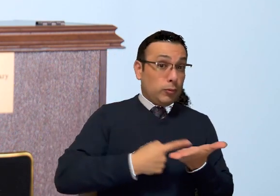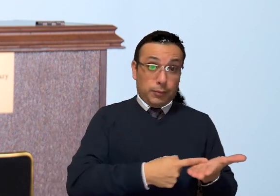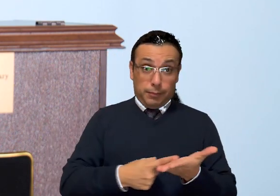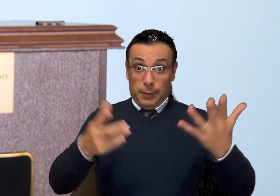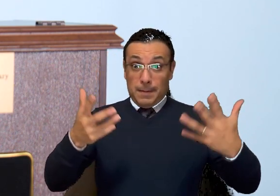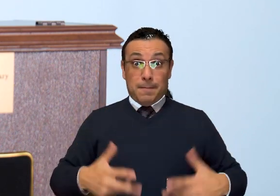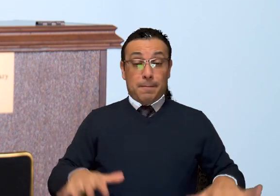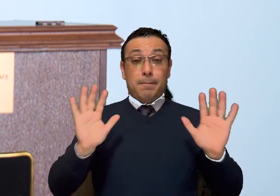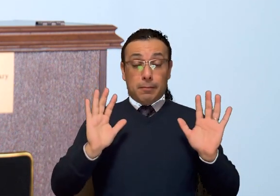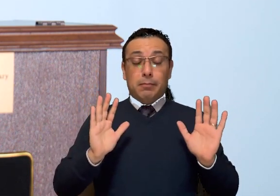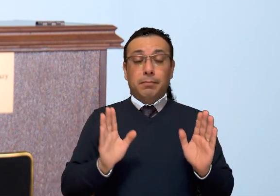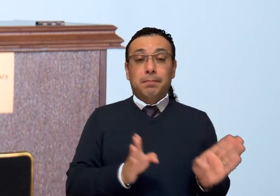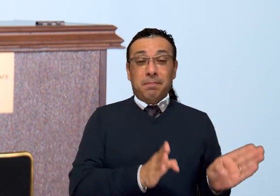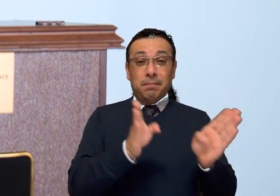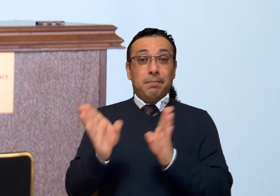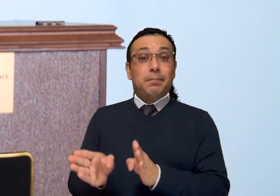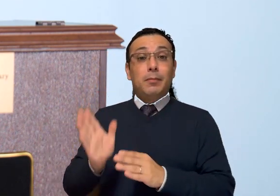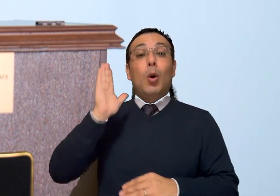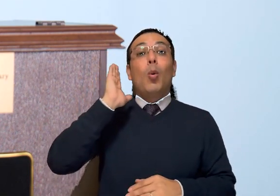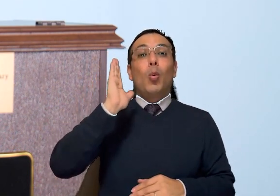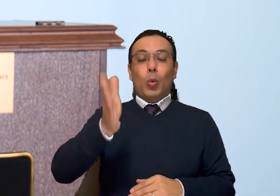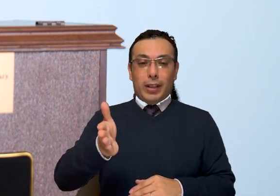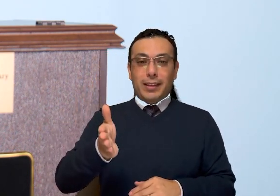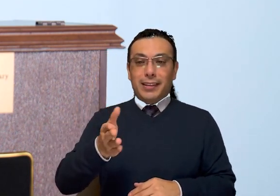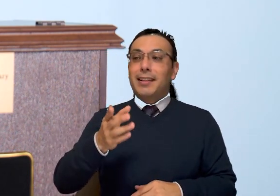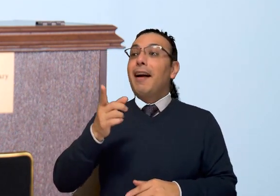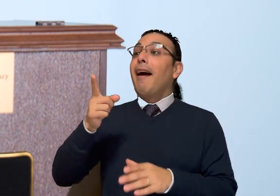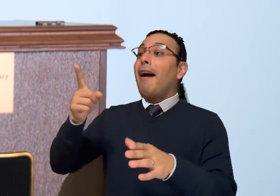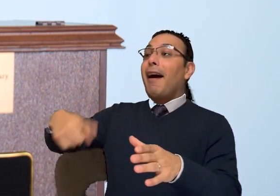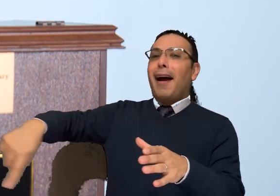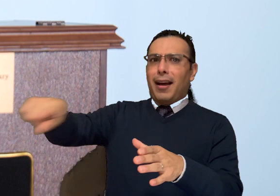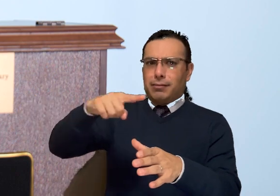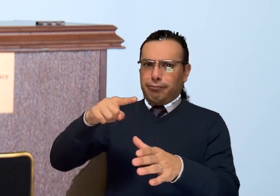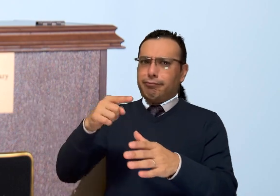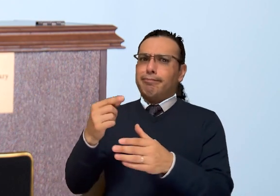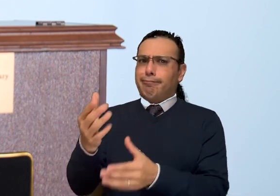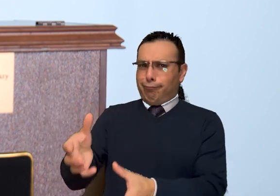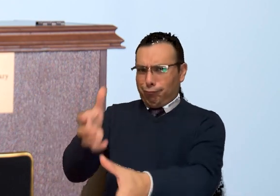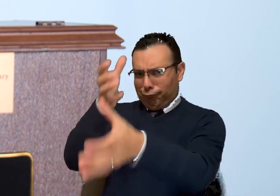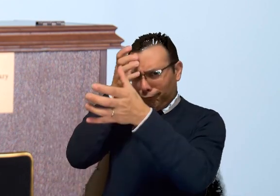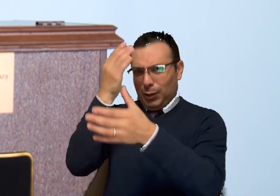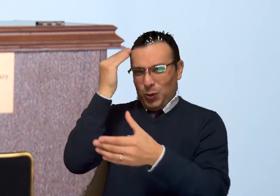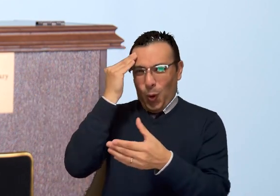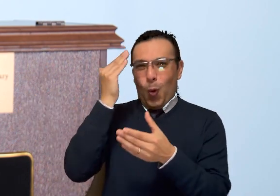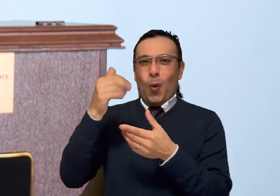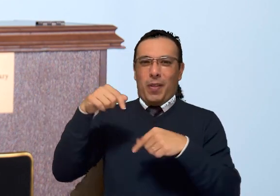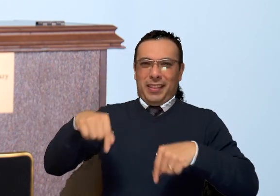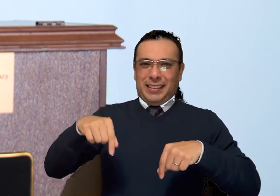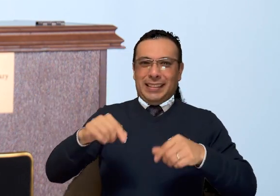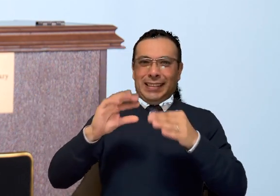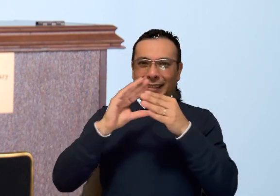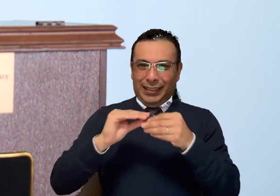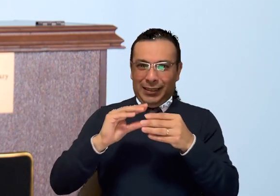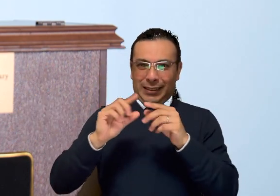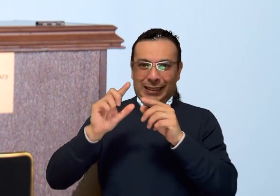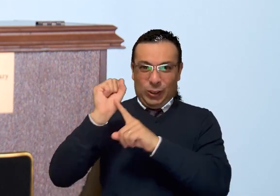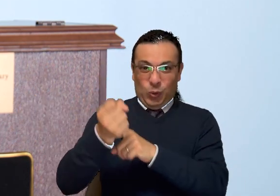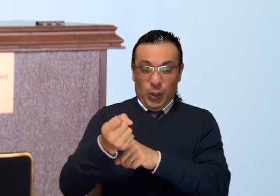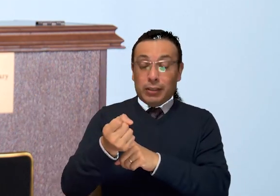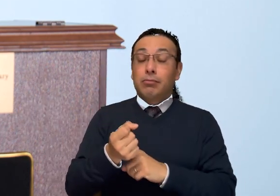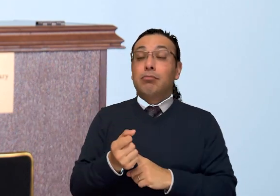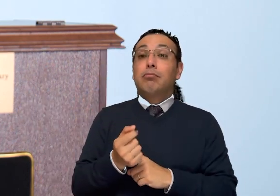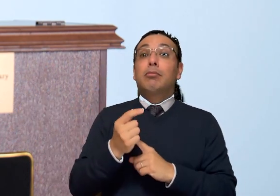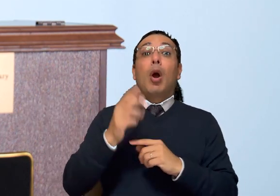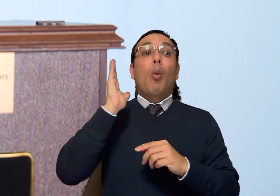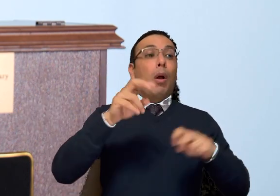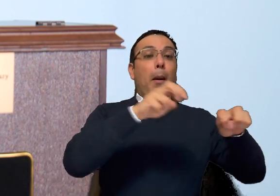great group of subject matter experts here who will be stationed around the room for an open house. So I encourage everyone to walk around